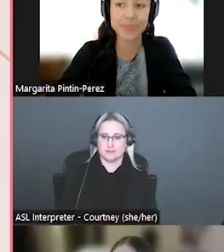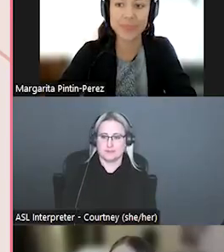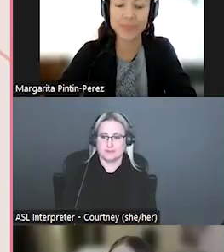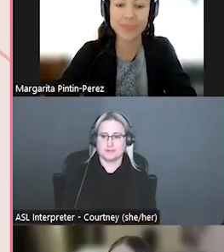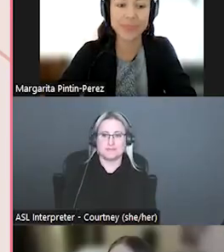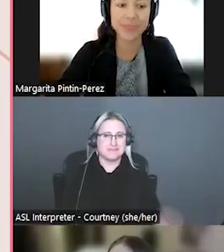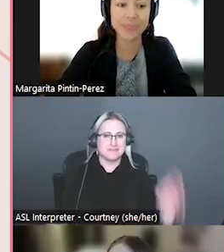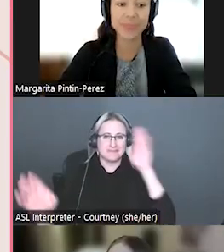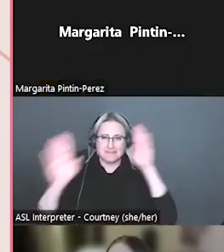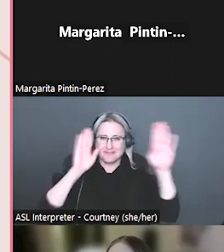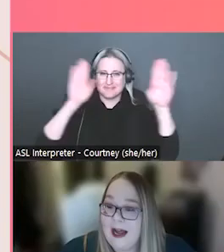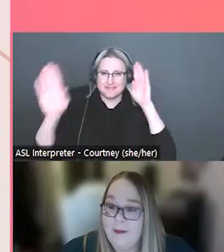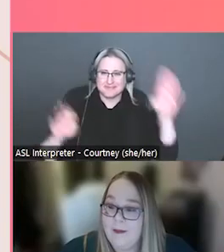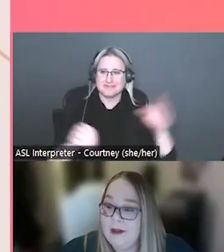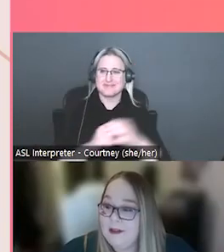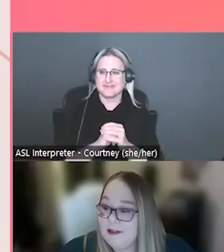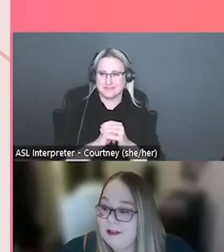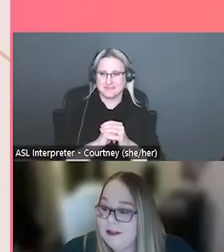Hi, everyone.